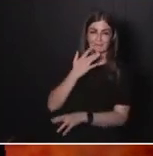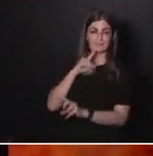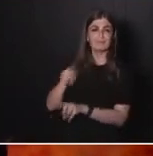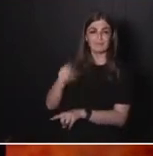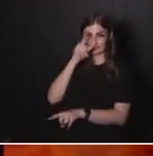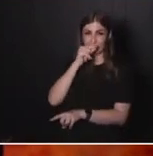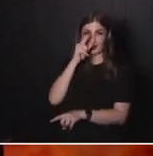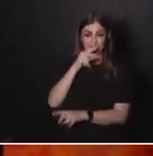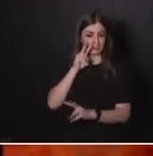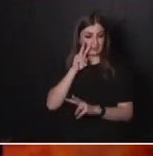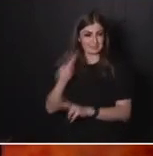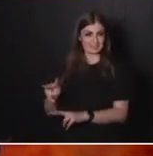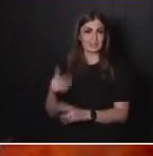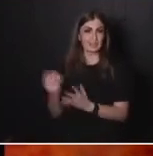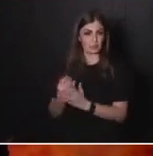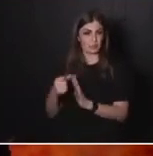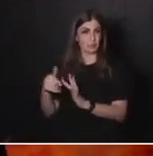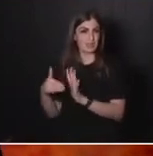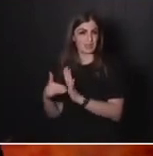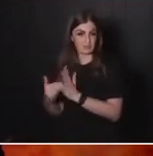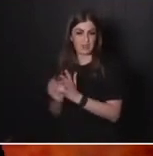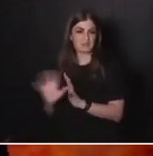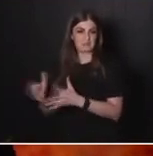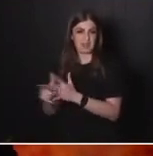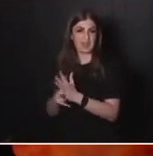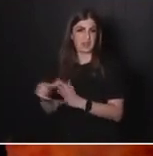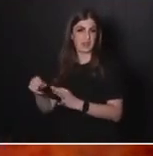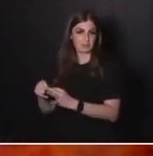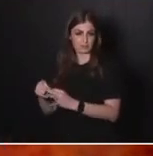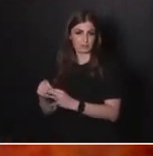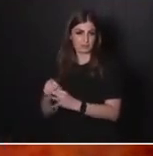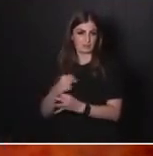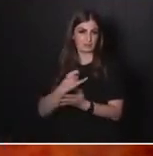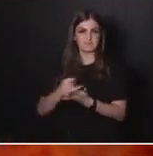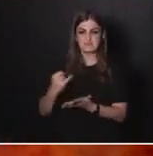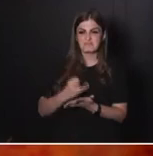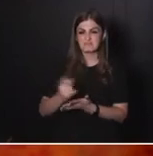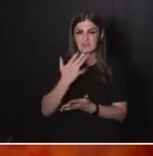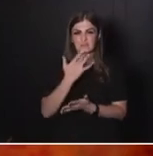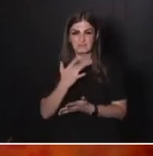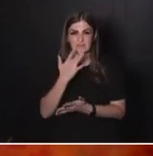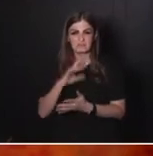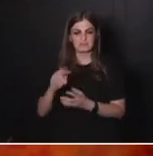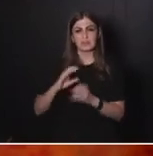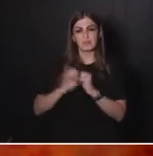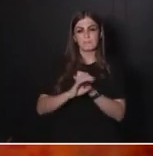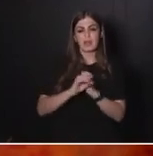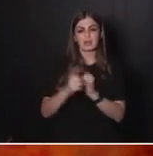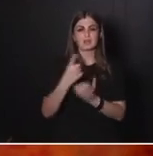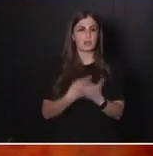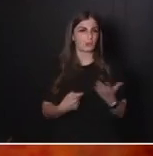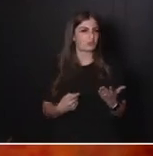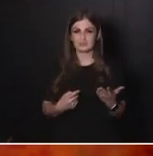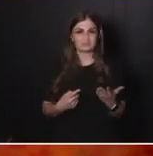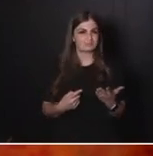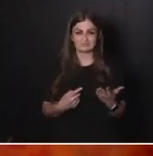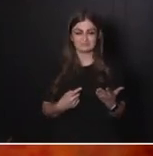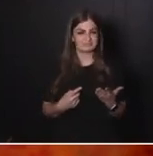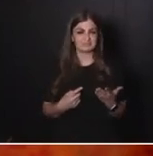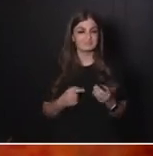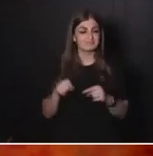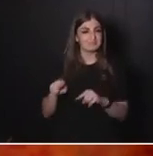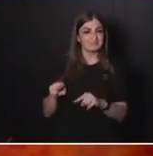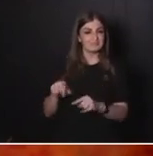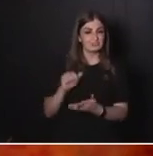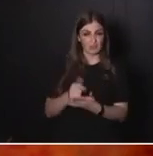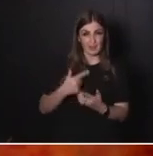what they see with Morrison and his mob: frauds, phonies, and marketing men. And they pretty much are